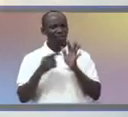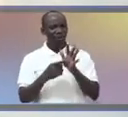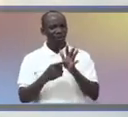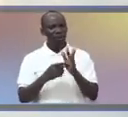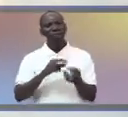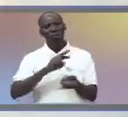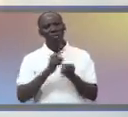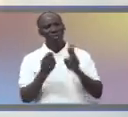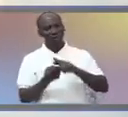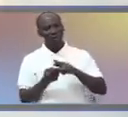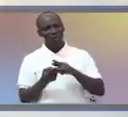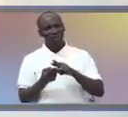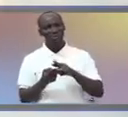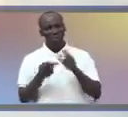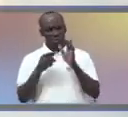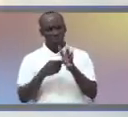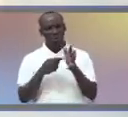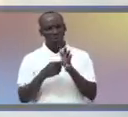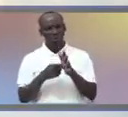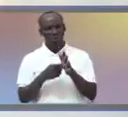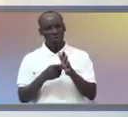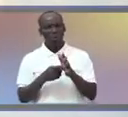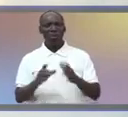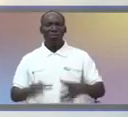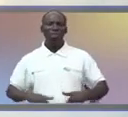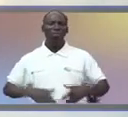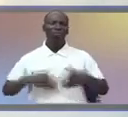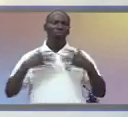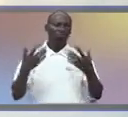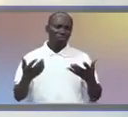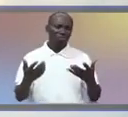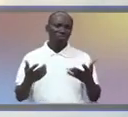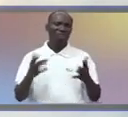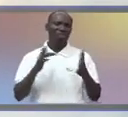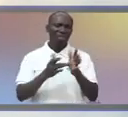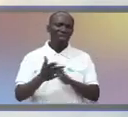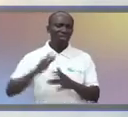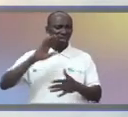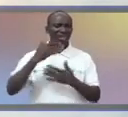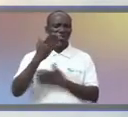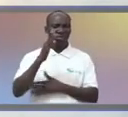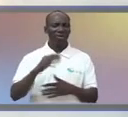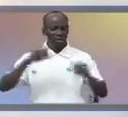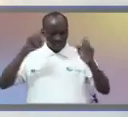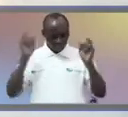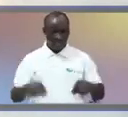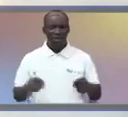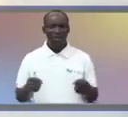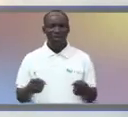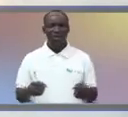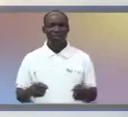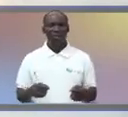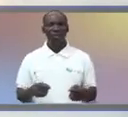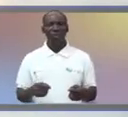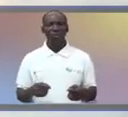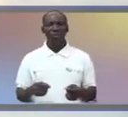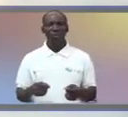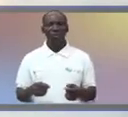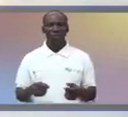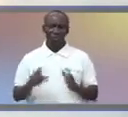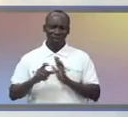adwuma wo bɛbue w'ano aka sɛ wo gyidi sɛ yesu kristo yi nyankopɔn ba no wo ka saa asɛm no a ne yɛbɔ w' asu sɛ woanka a asu